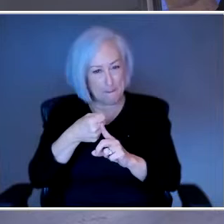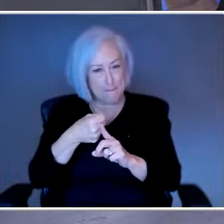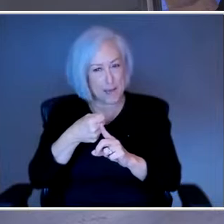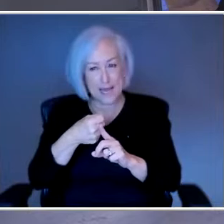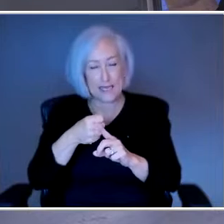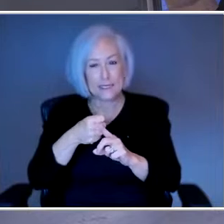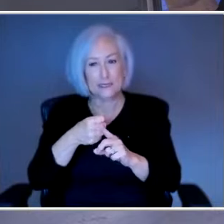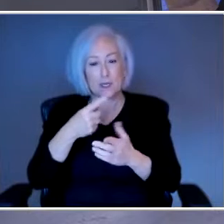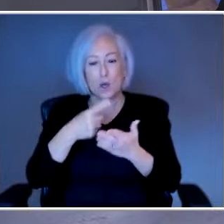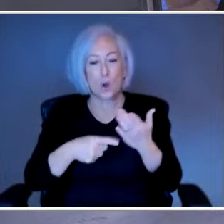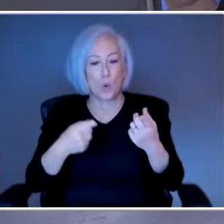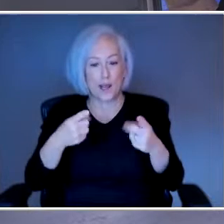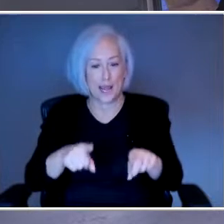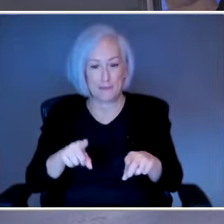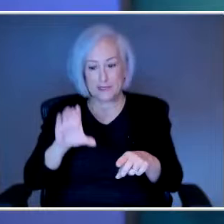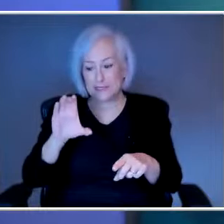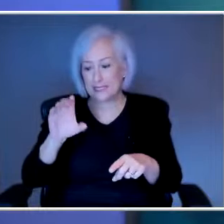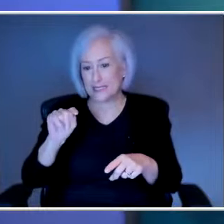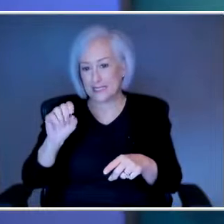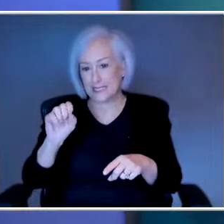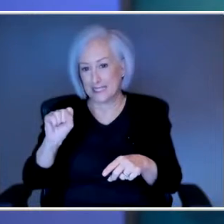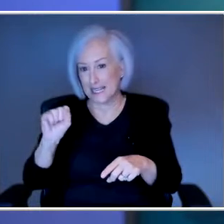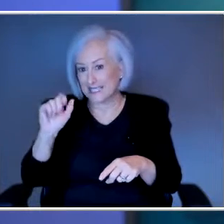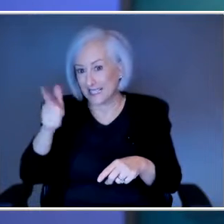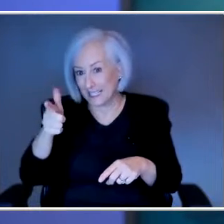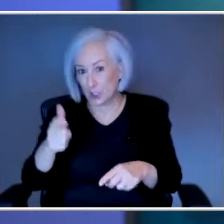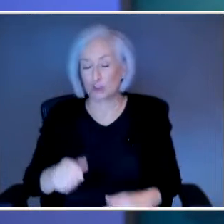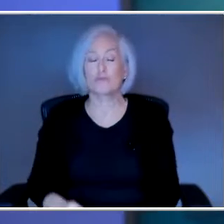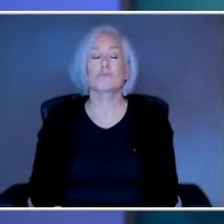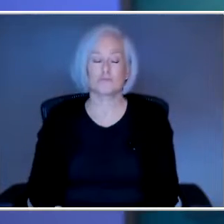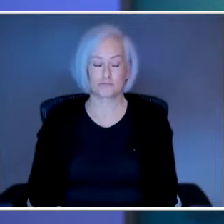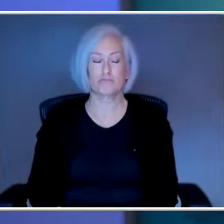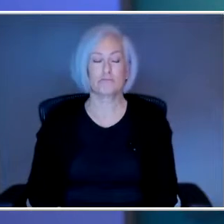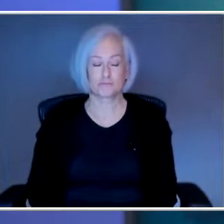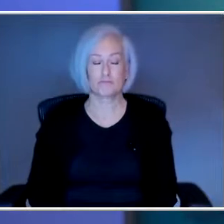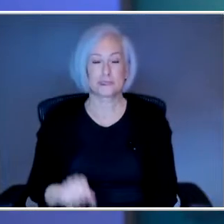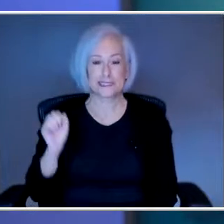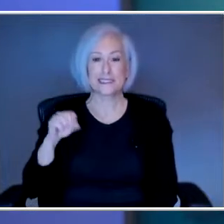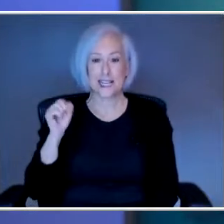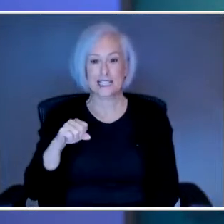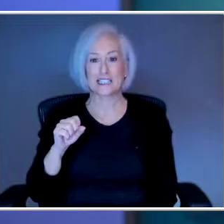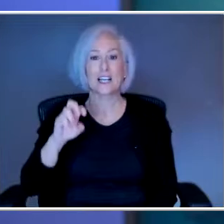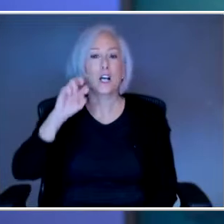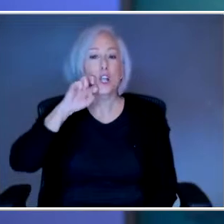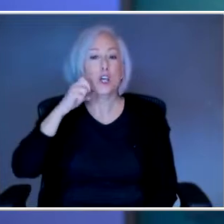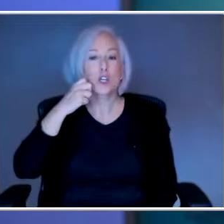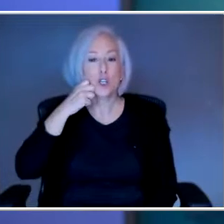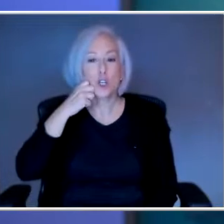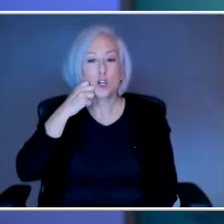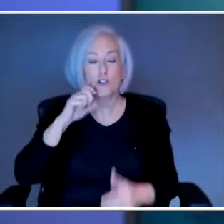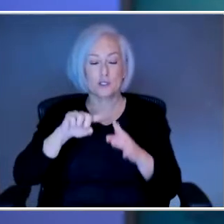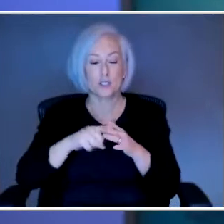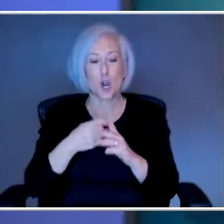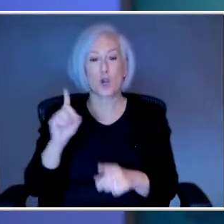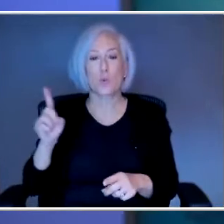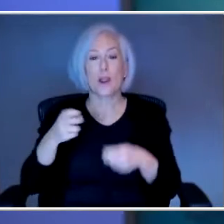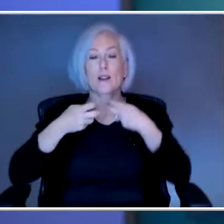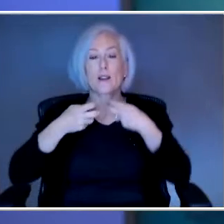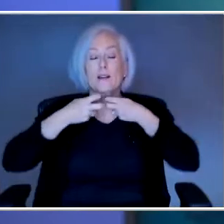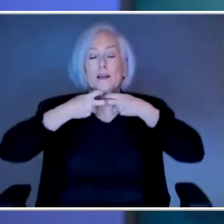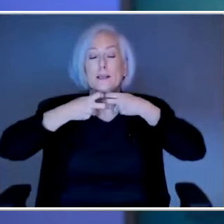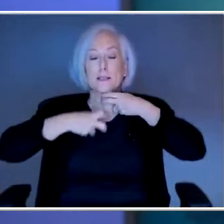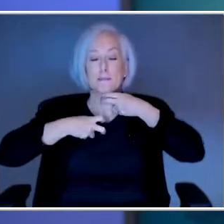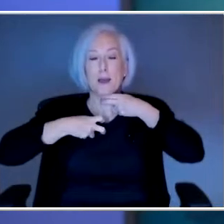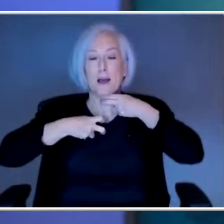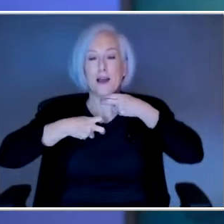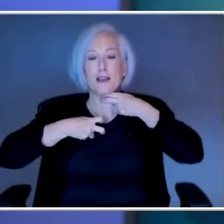be carpal tunnel down the road? Yes. So the nerves themselves start in the spinal cord and they go all the way, they go through our neck,